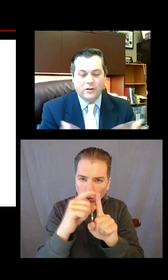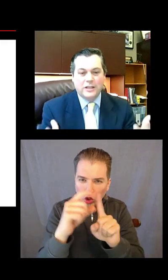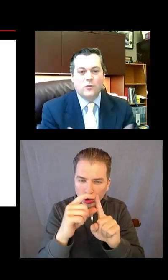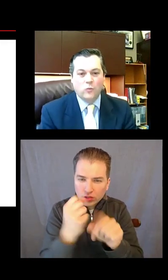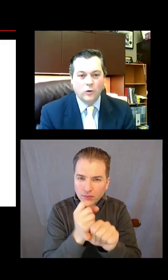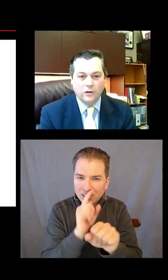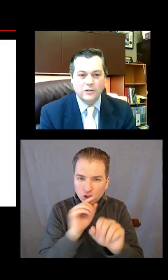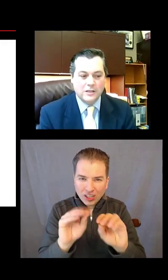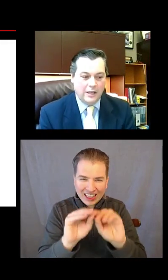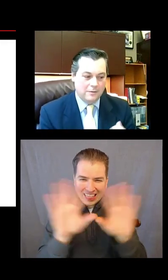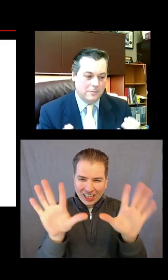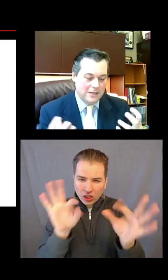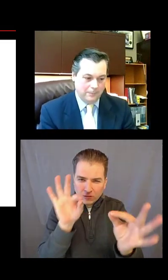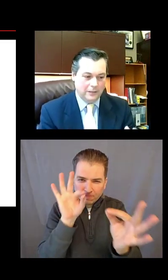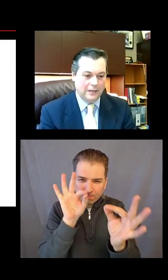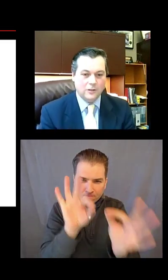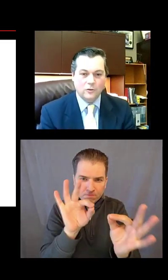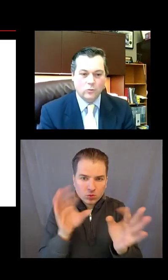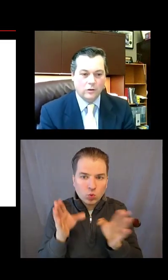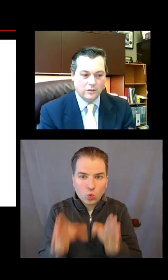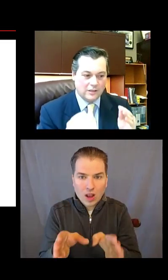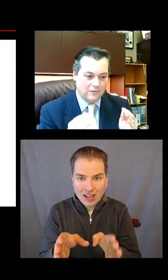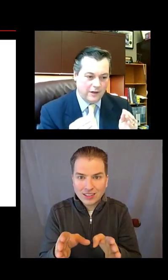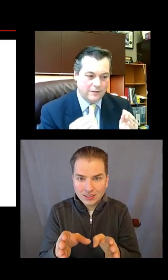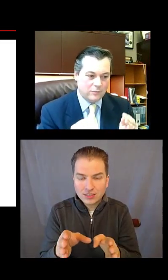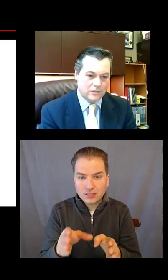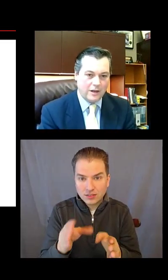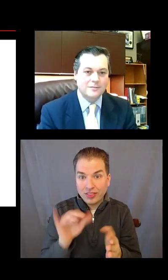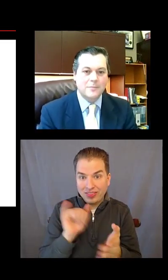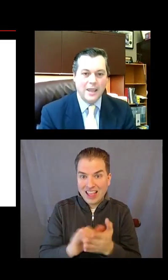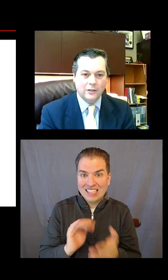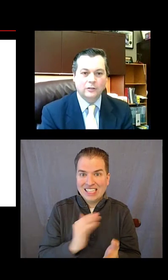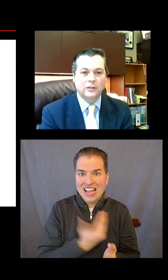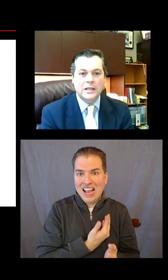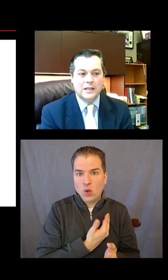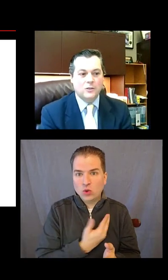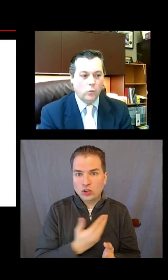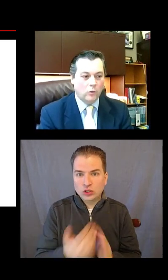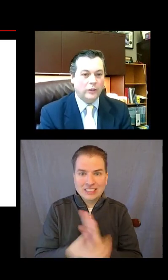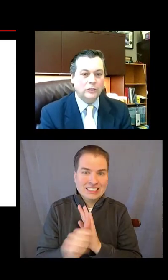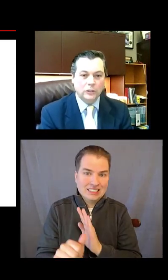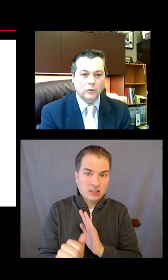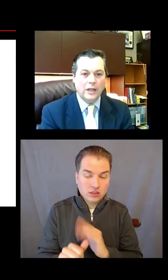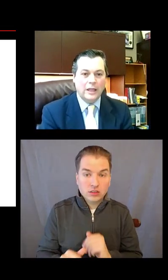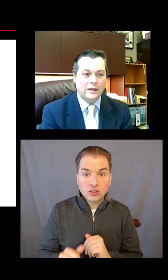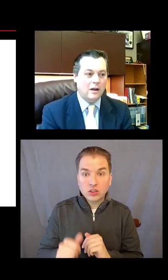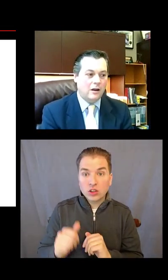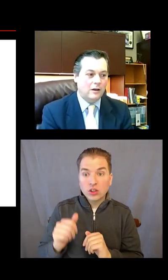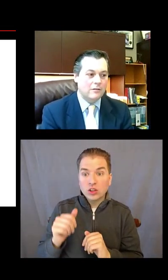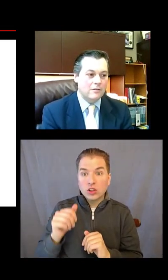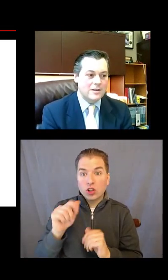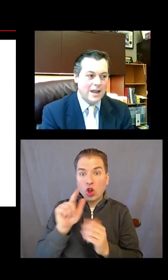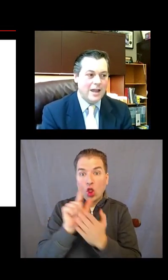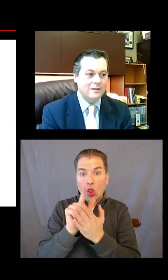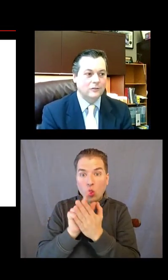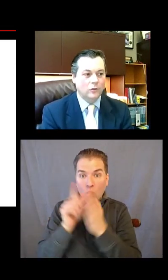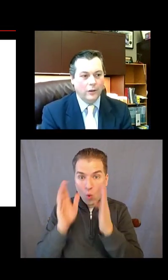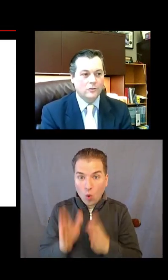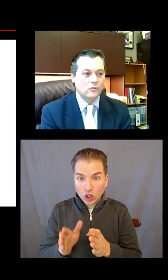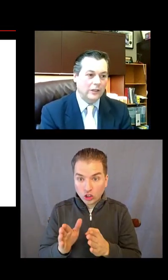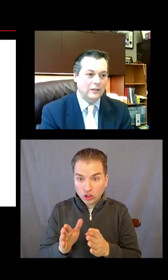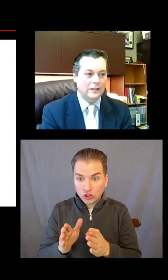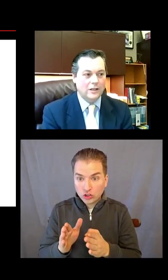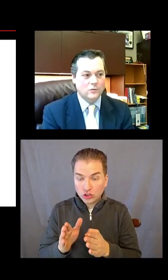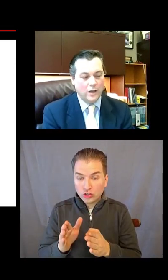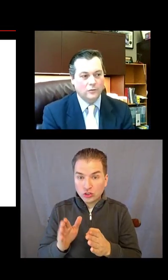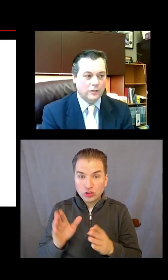Factory. Working with words and manipulating those words in very precise manner is what we do. And are